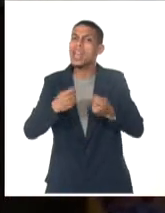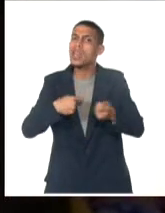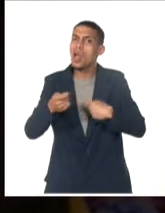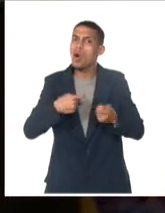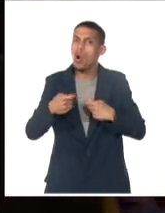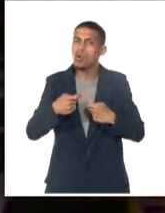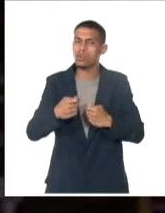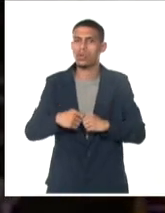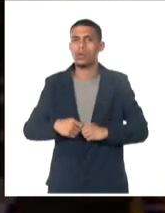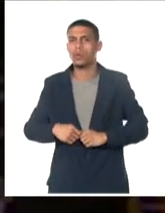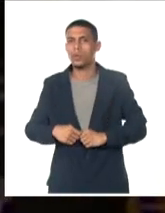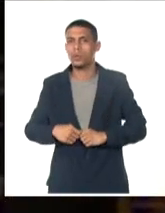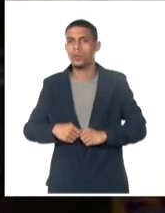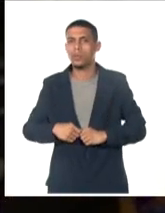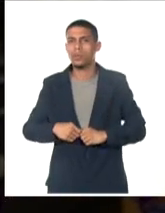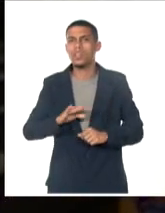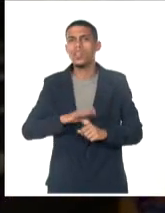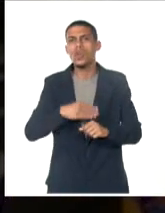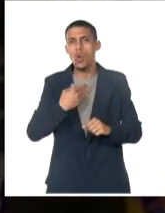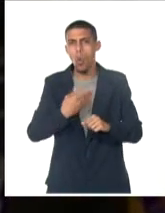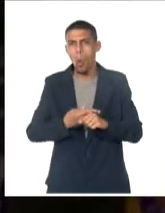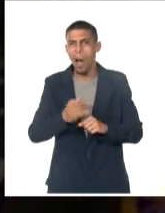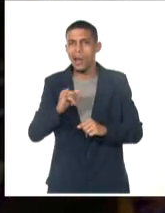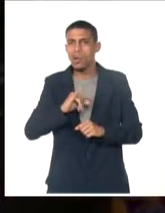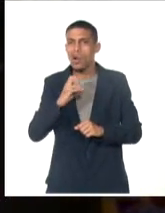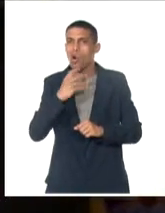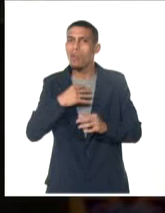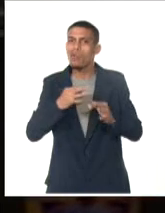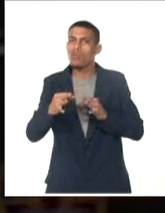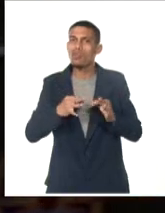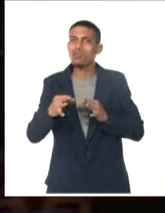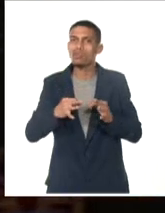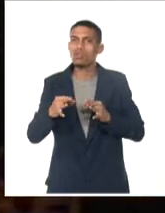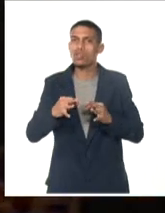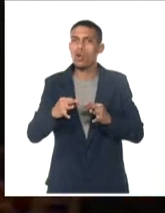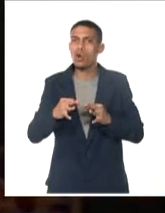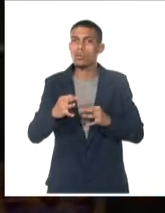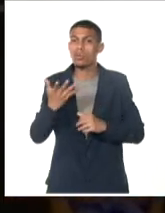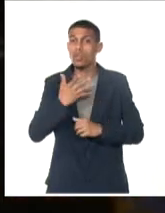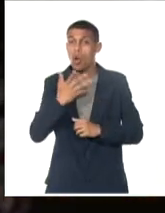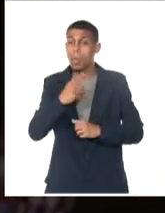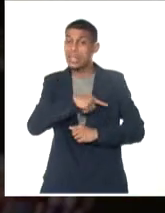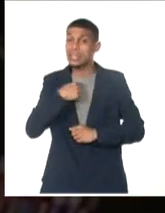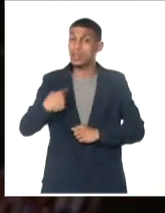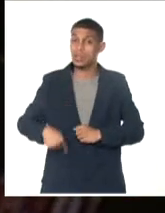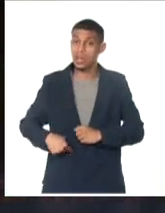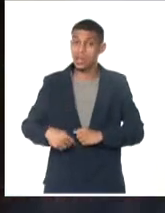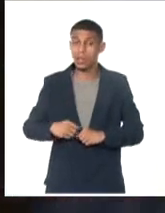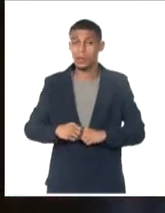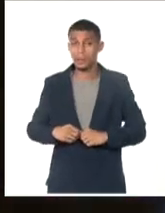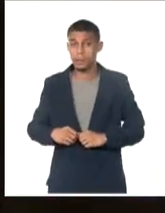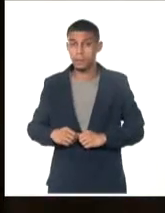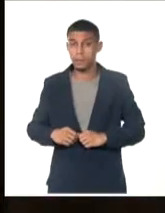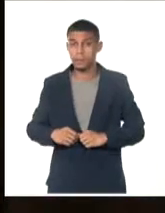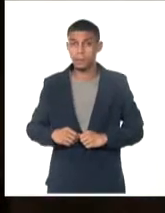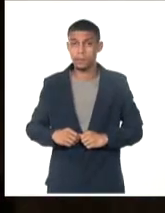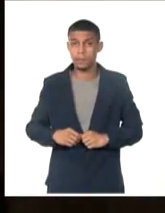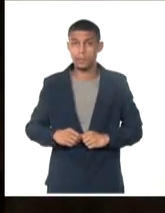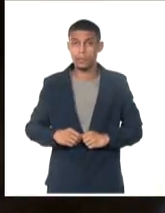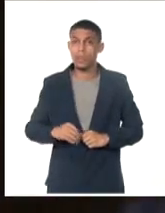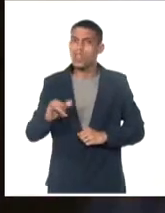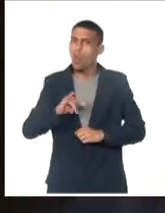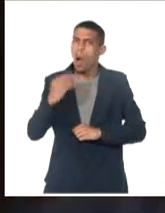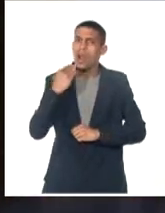the aggressiveness or the influence and coercion from the PRC. And so the ability to get those groups